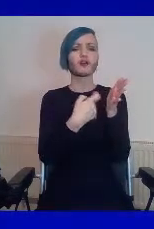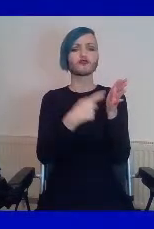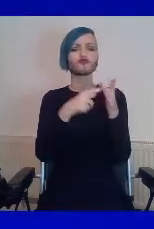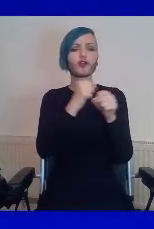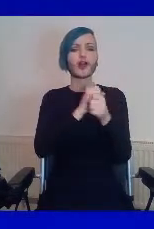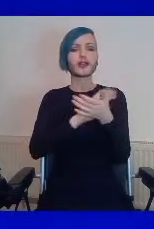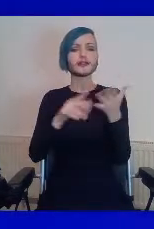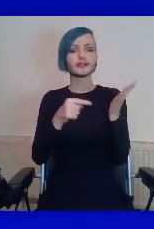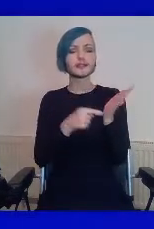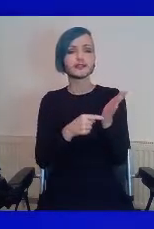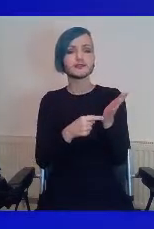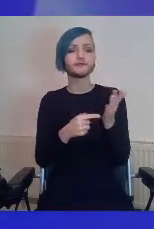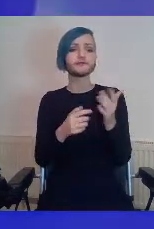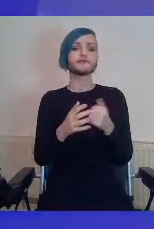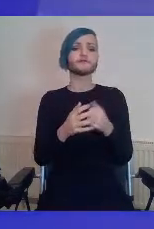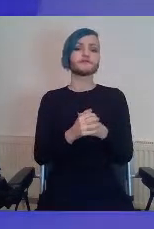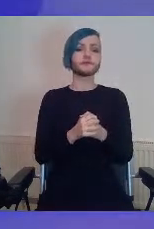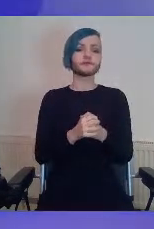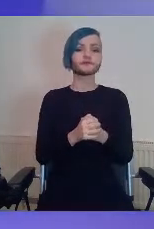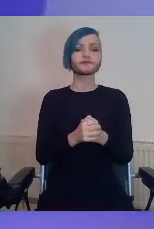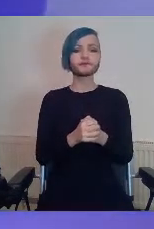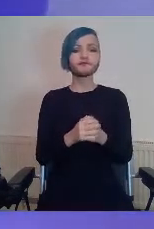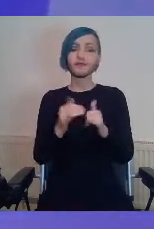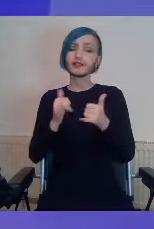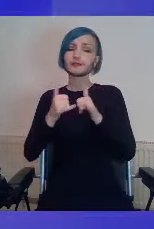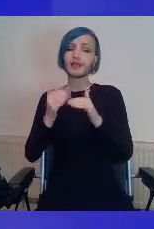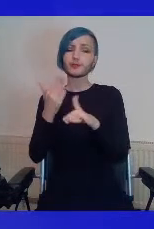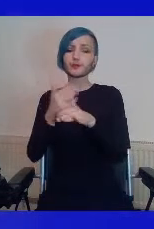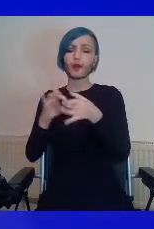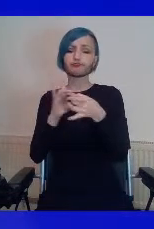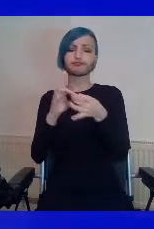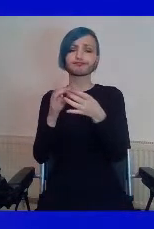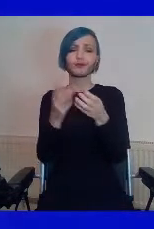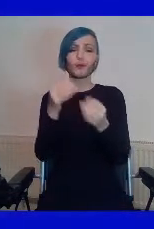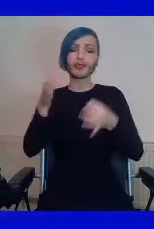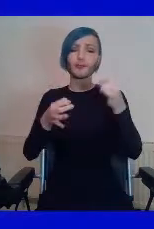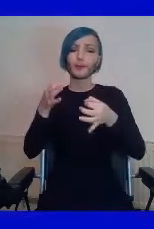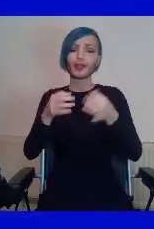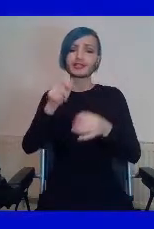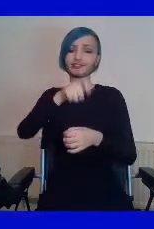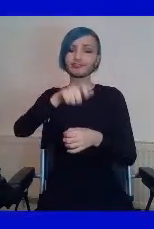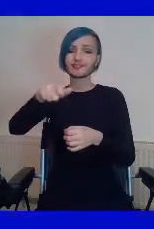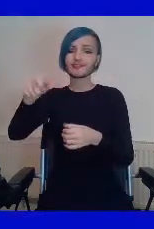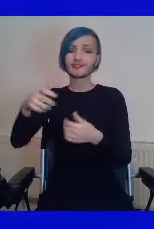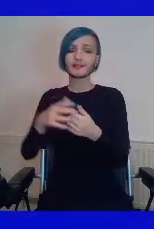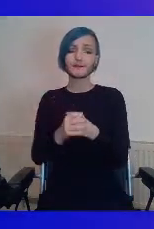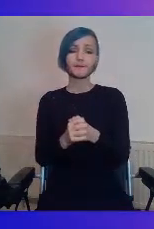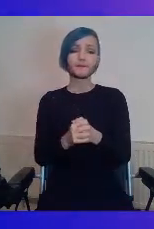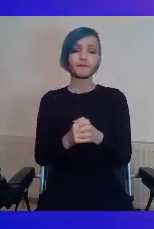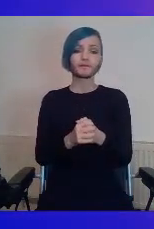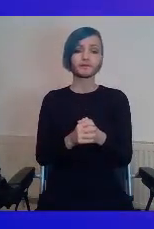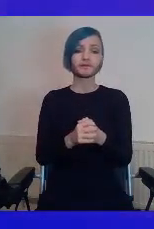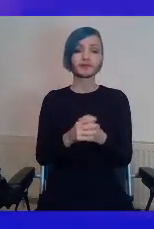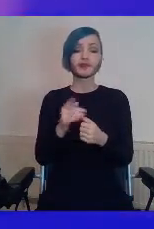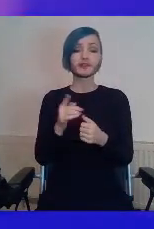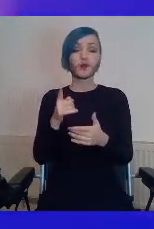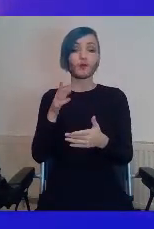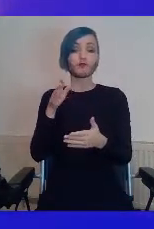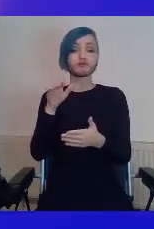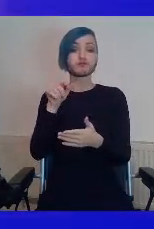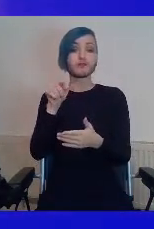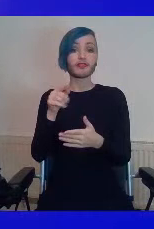for these bad politicians, because they just literally hunting people, hunting